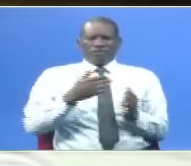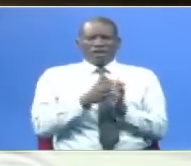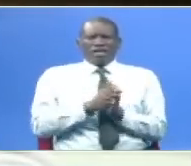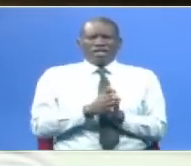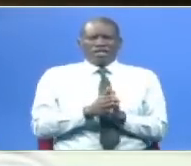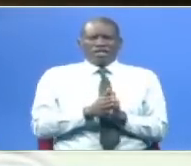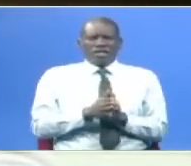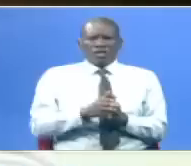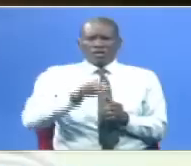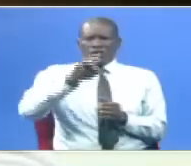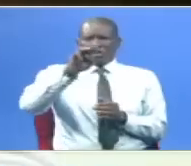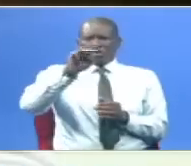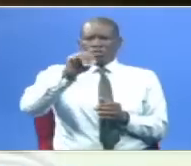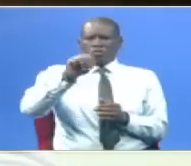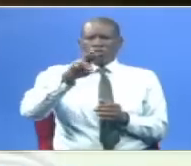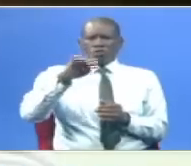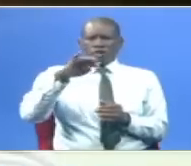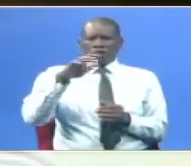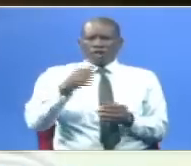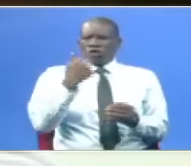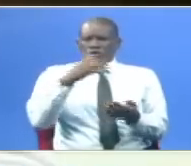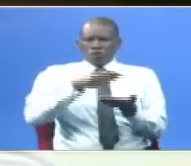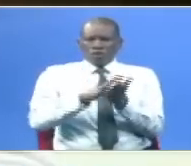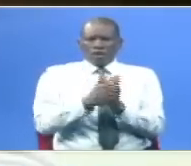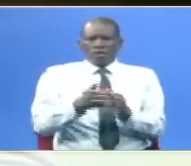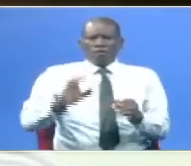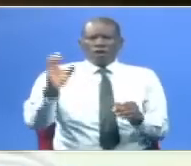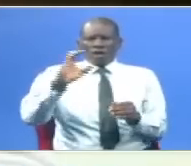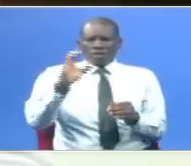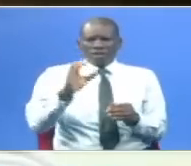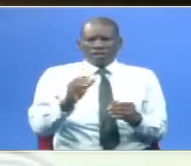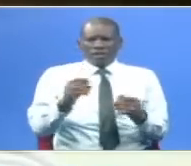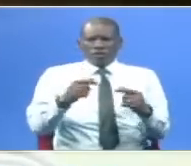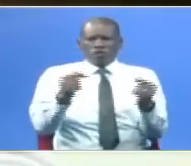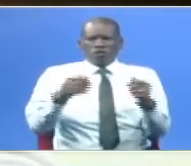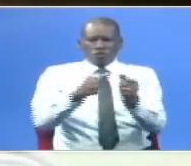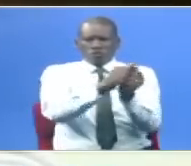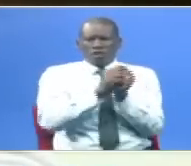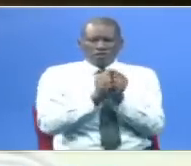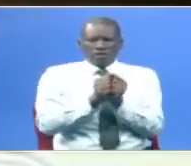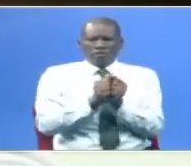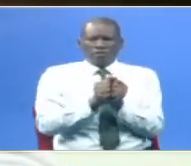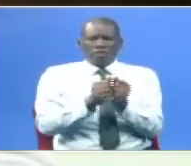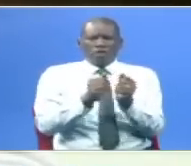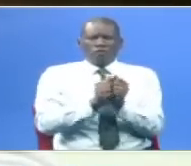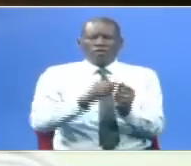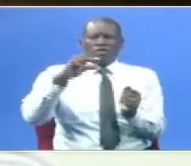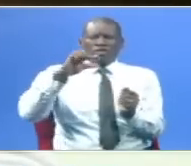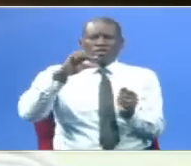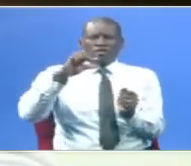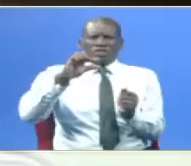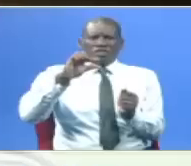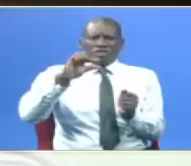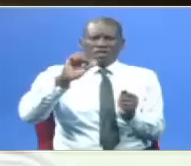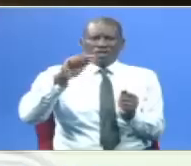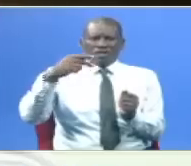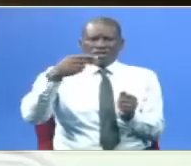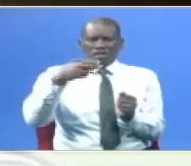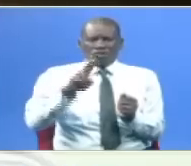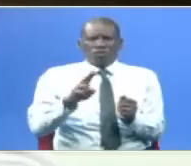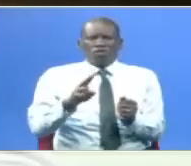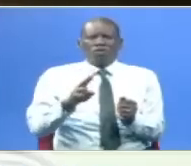Moses Muya, who became our candidate, were the flag bearers of opposition, alongside Gedi Mugai, you know, Uhuru's own cousin, you